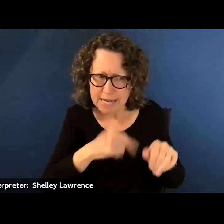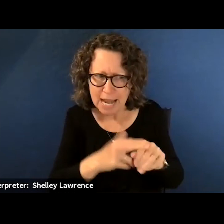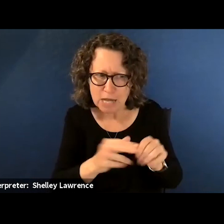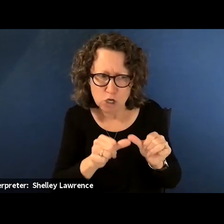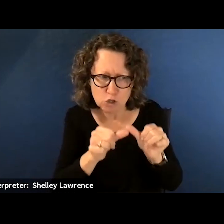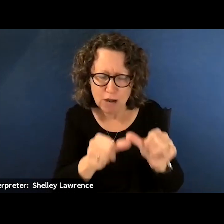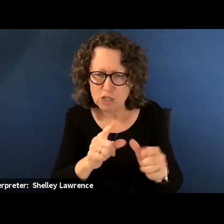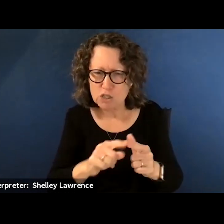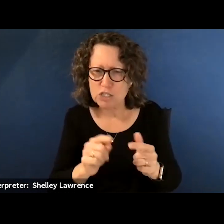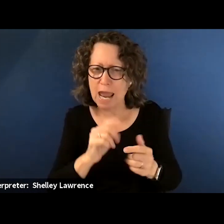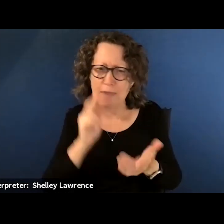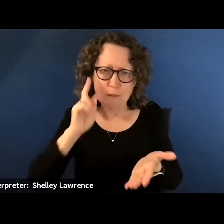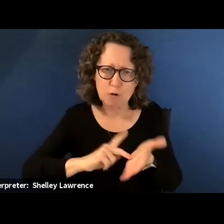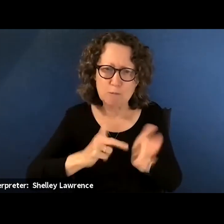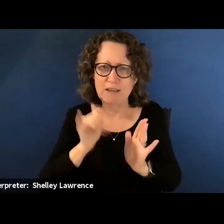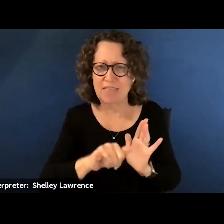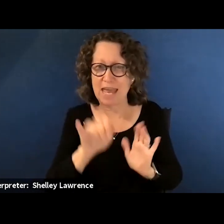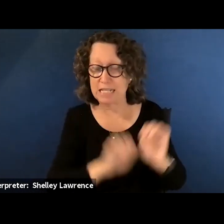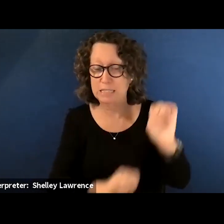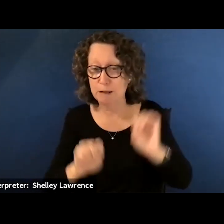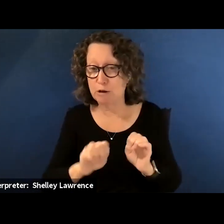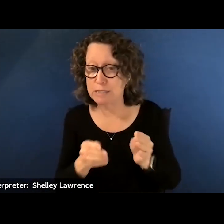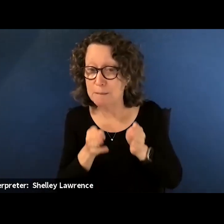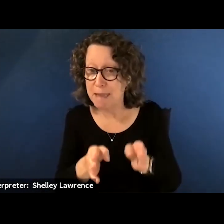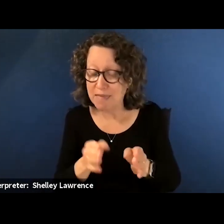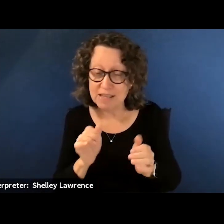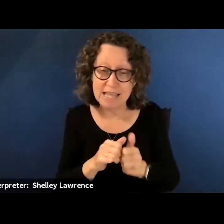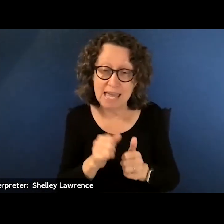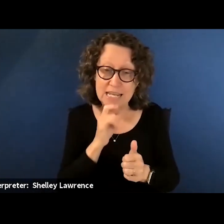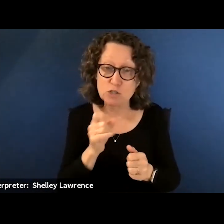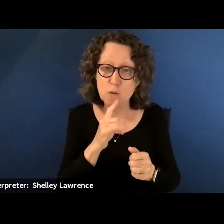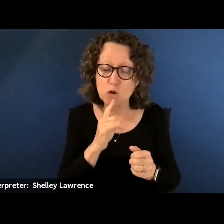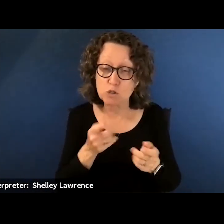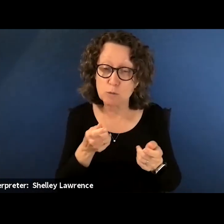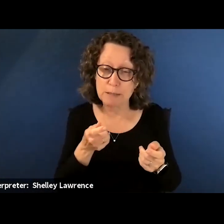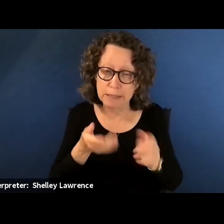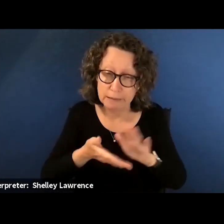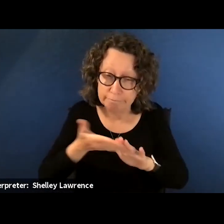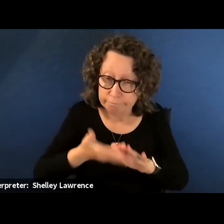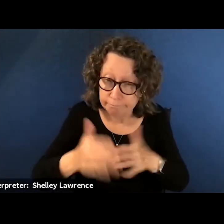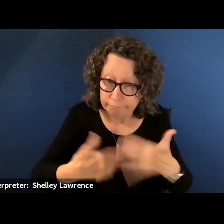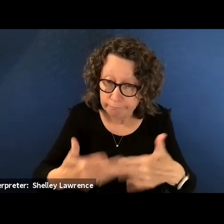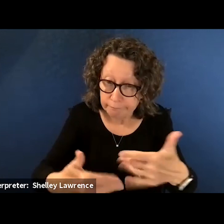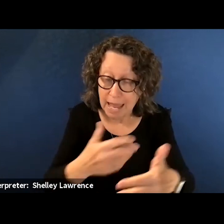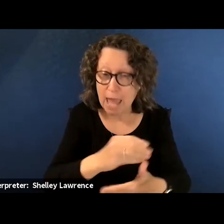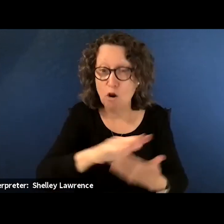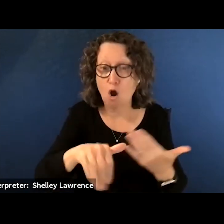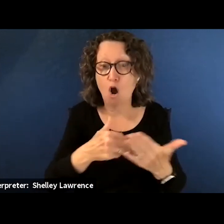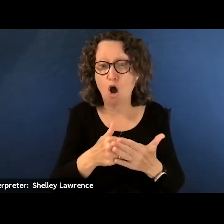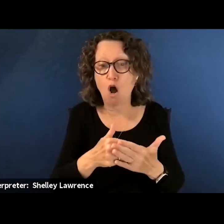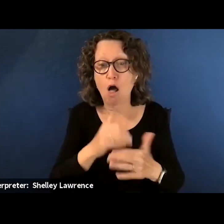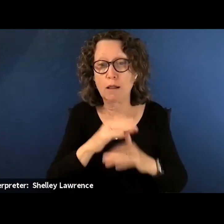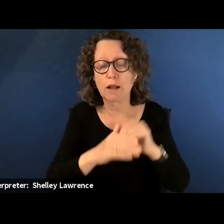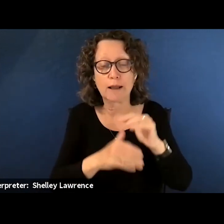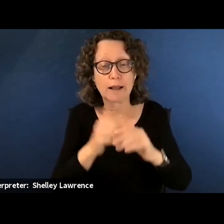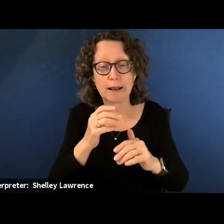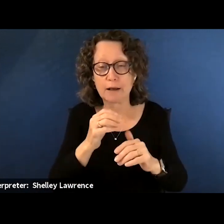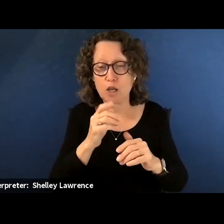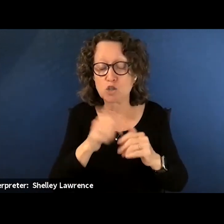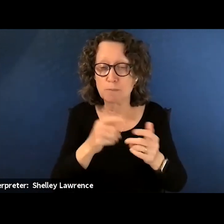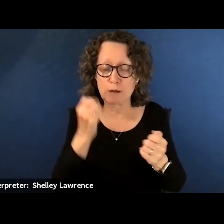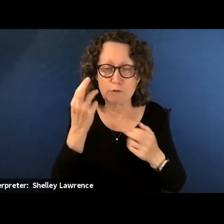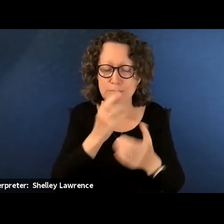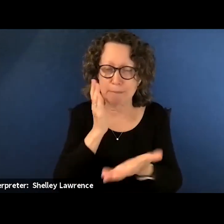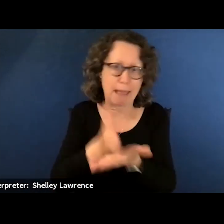and purpose of the experiment, the methods and means by which it is to be conducted, and all inconvenience and hazard to be